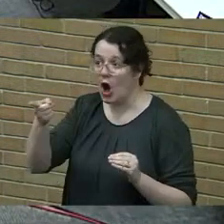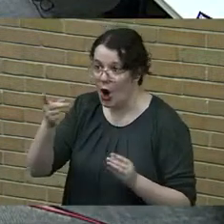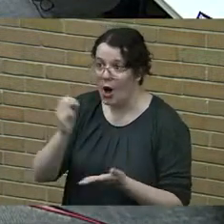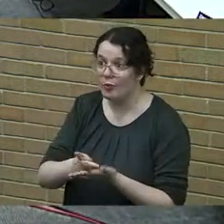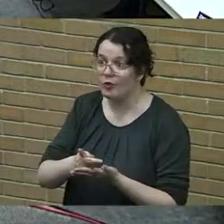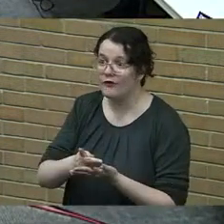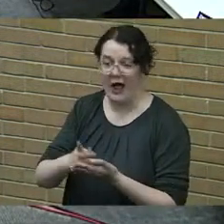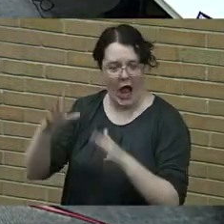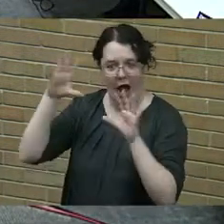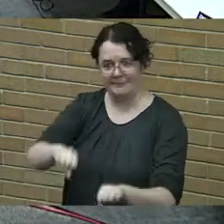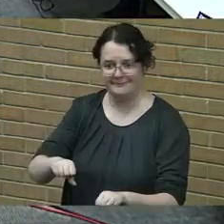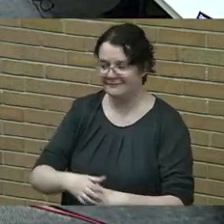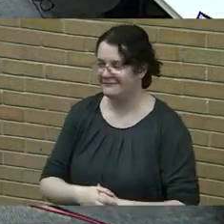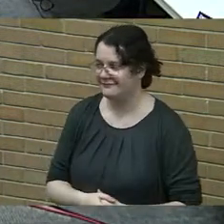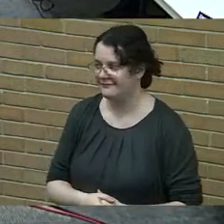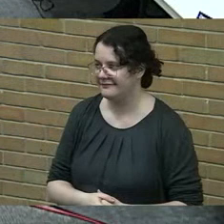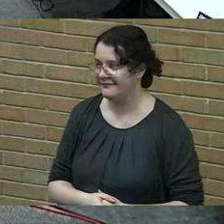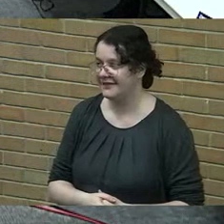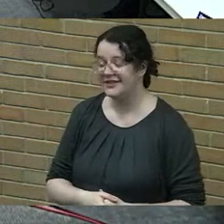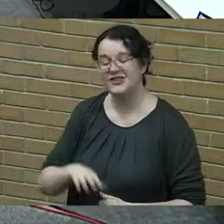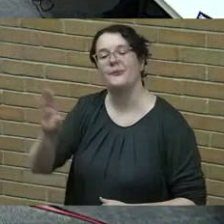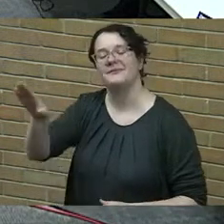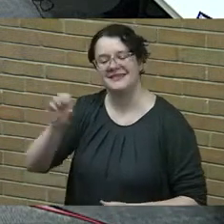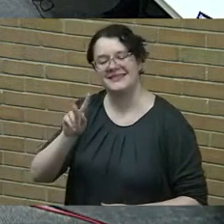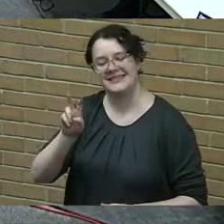Steve, my desk has your name on it.